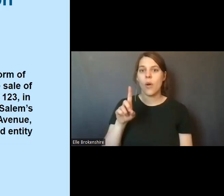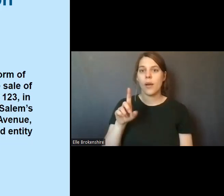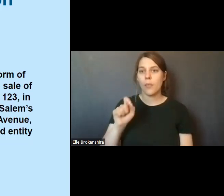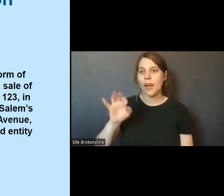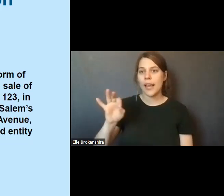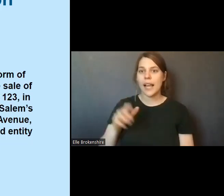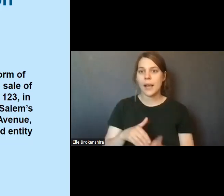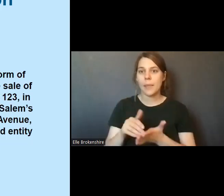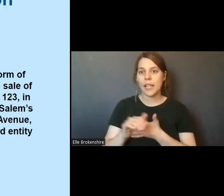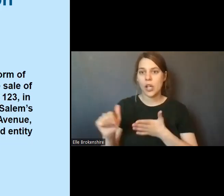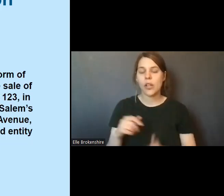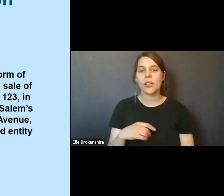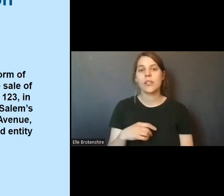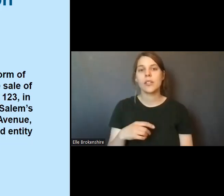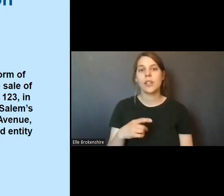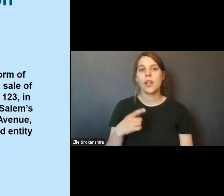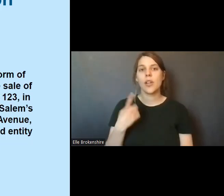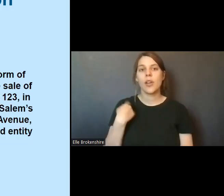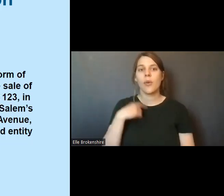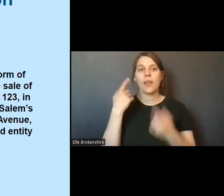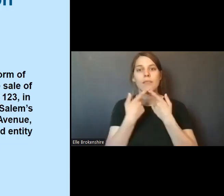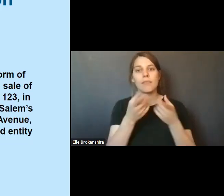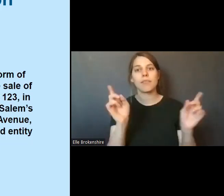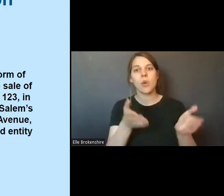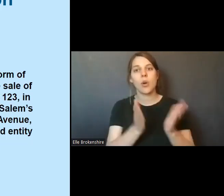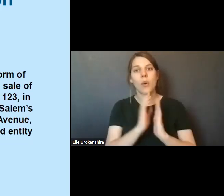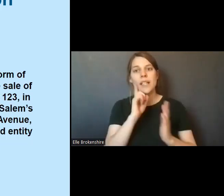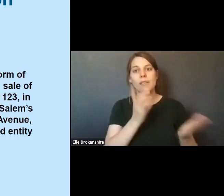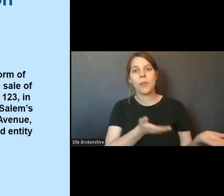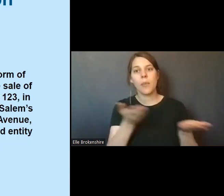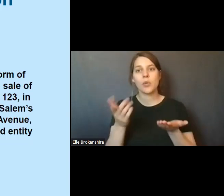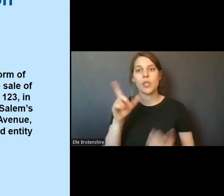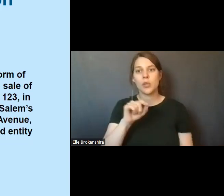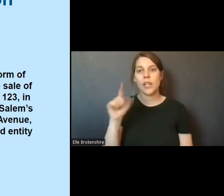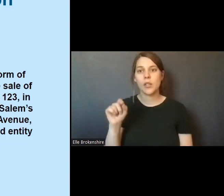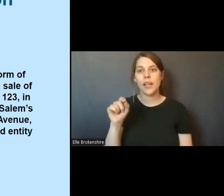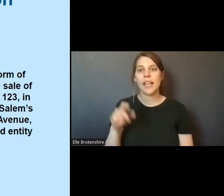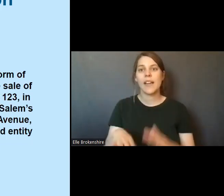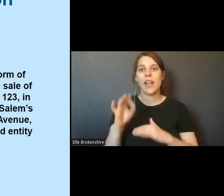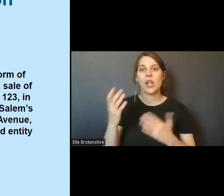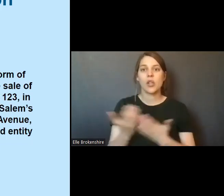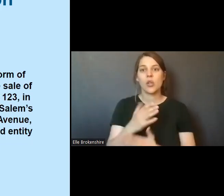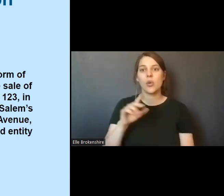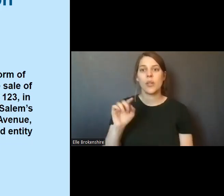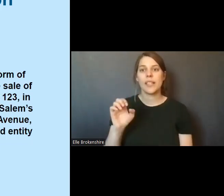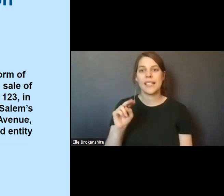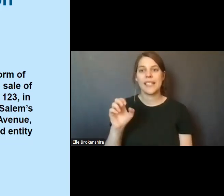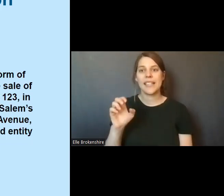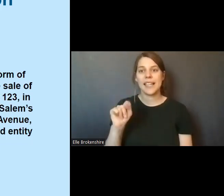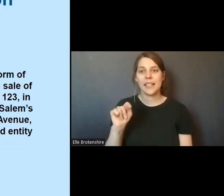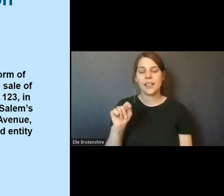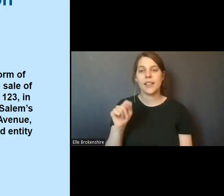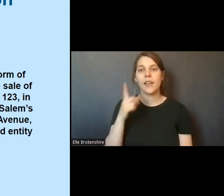the URA put out a request for proposal in 2020 to find new tenants to occupy the storefronts in the plaza.